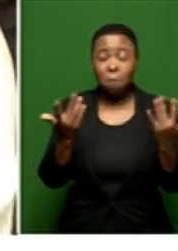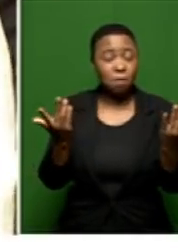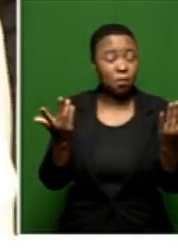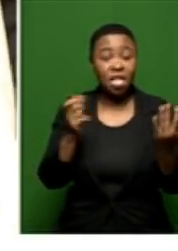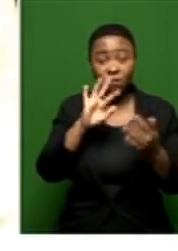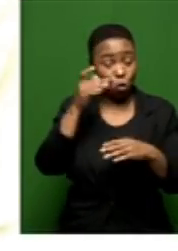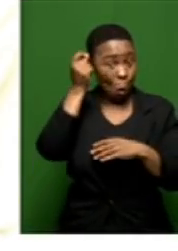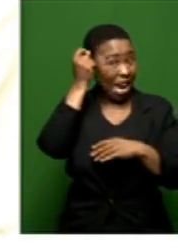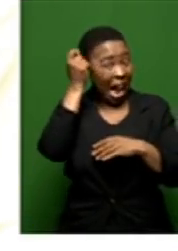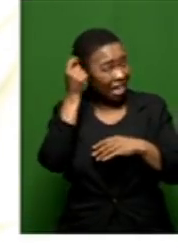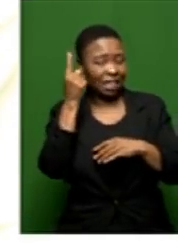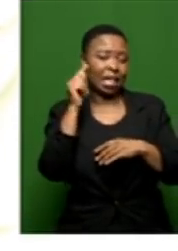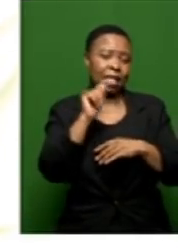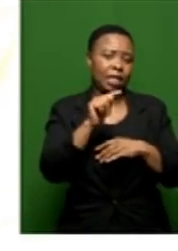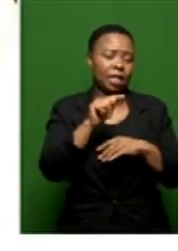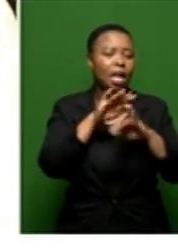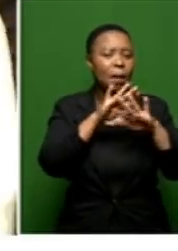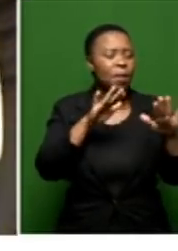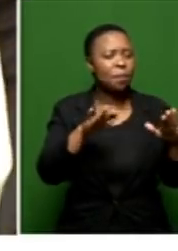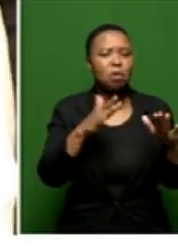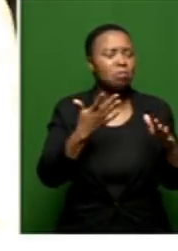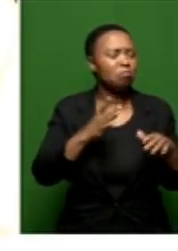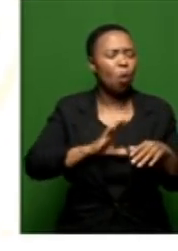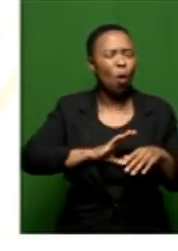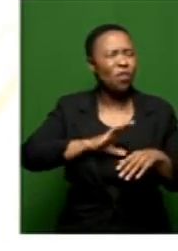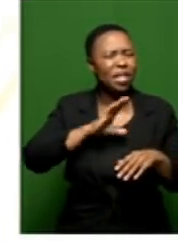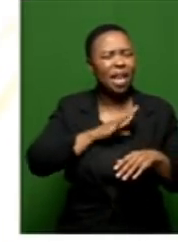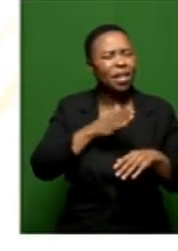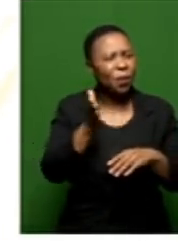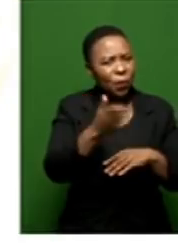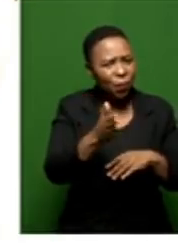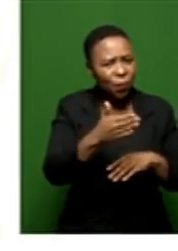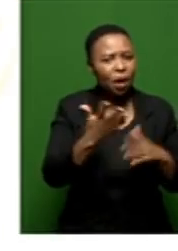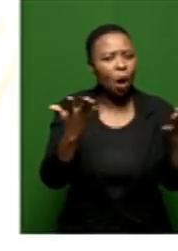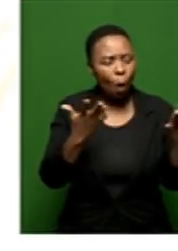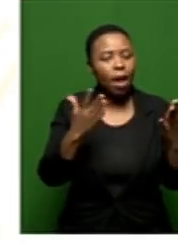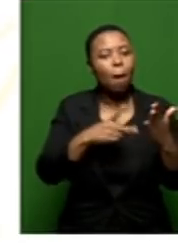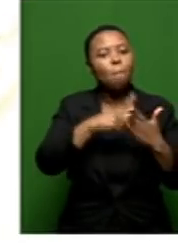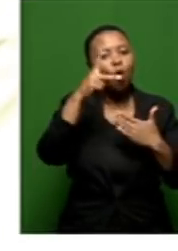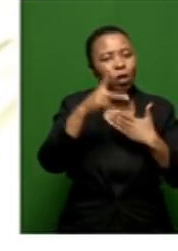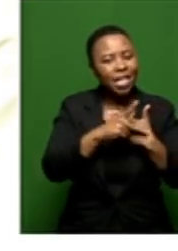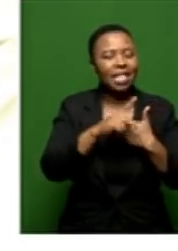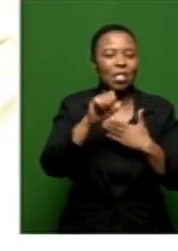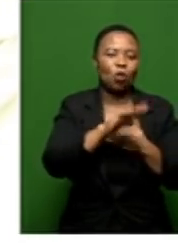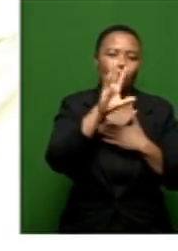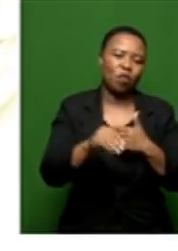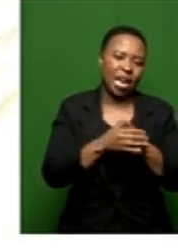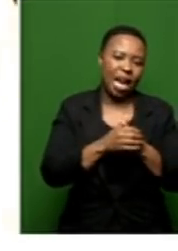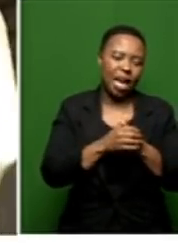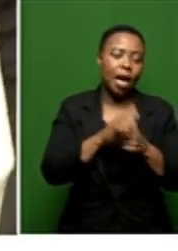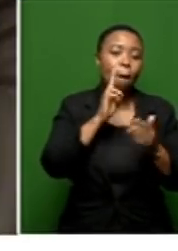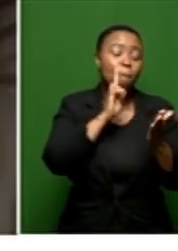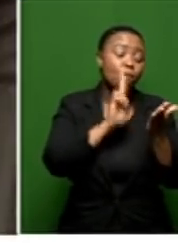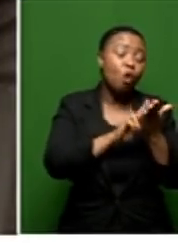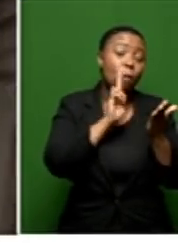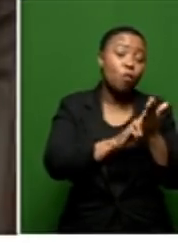yet, that they are losing confidence in the capacity of a democratic project to deliver on the promise